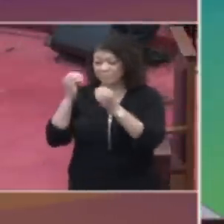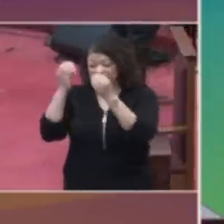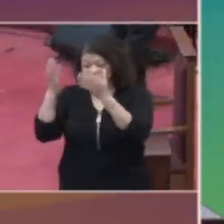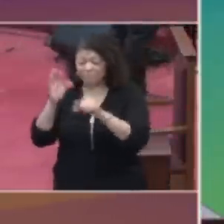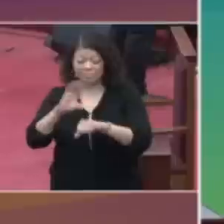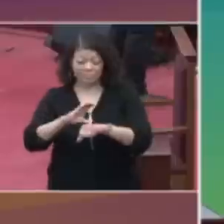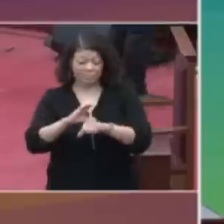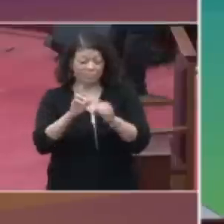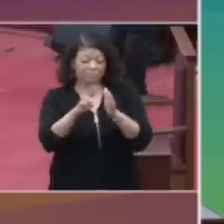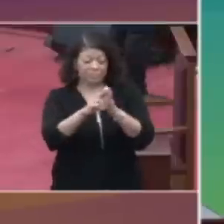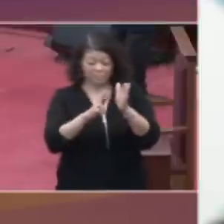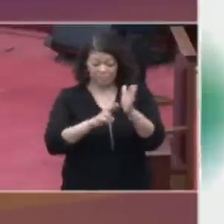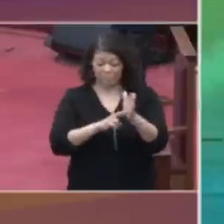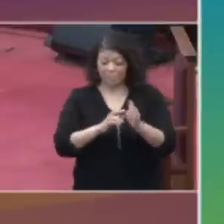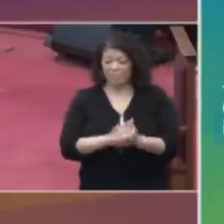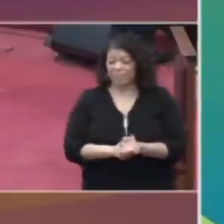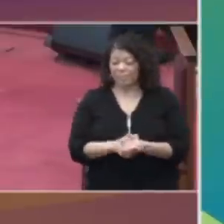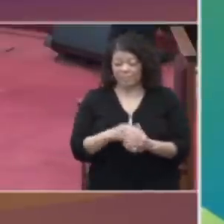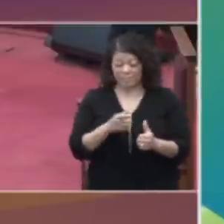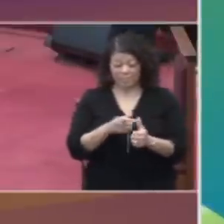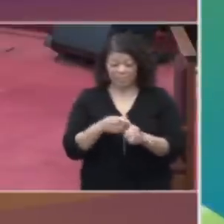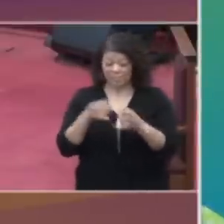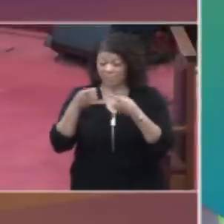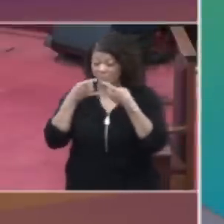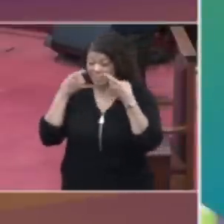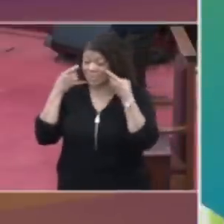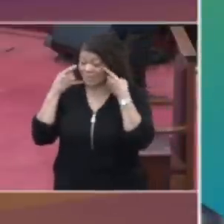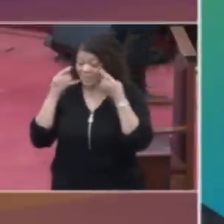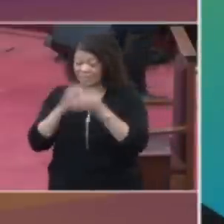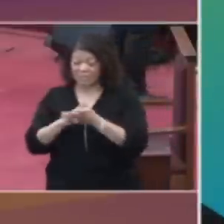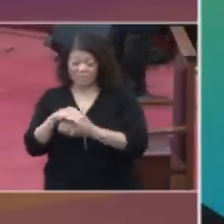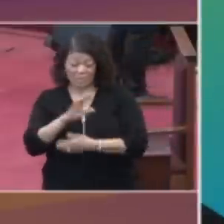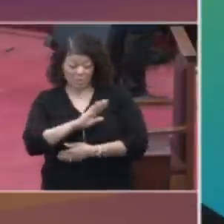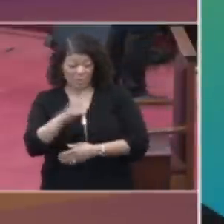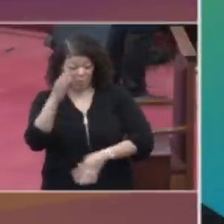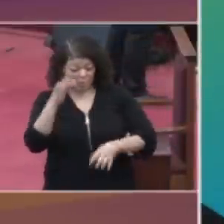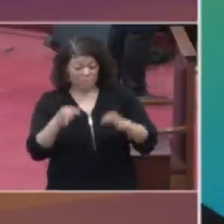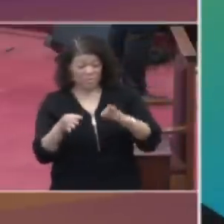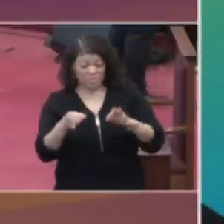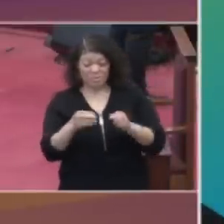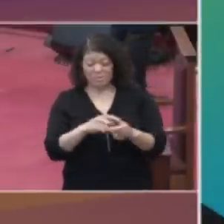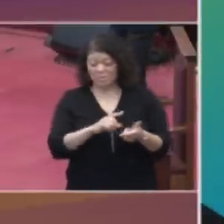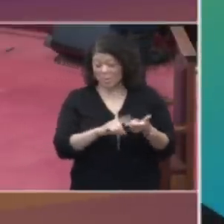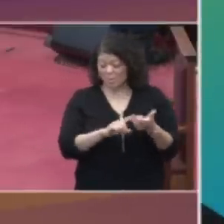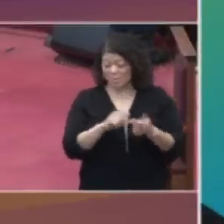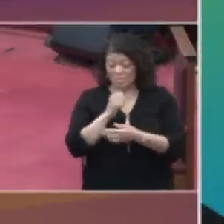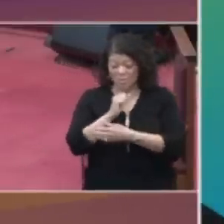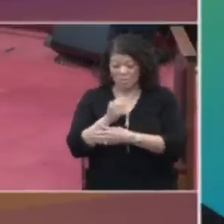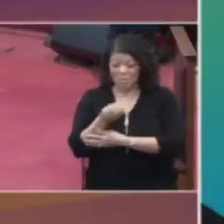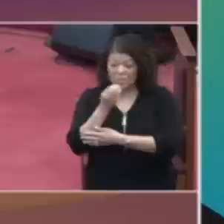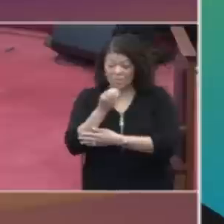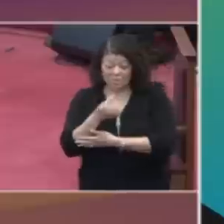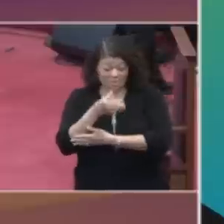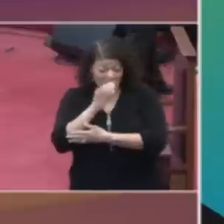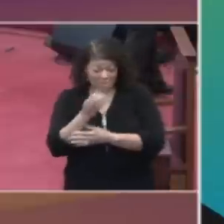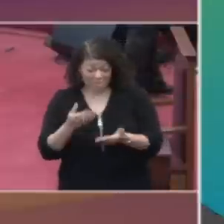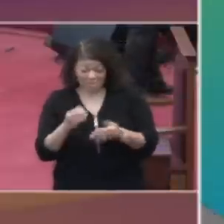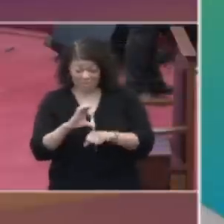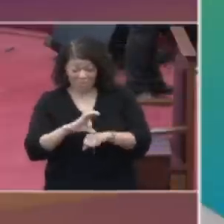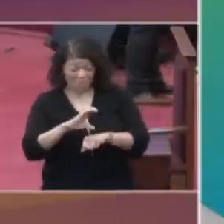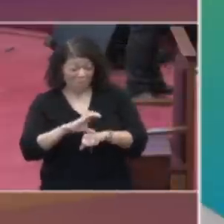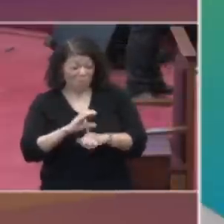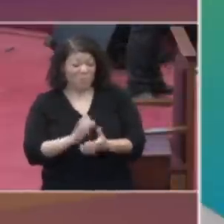sanctuary etiquette guidelines. Wearing a mask is optional. Refrain from eating or drinking inside the